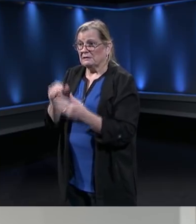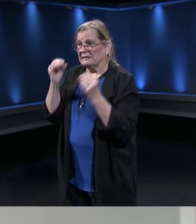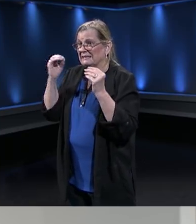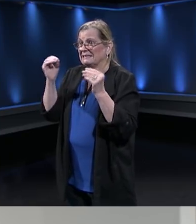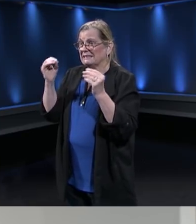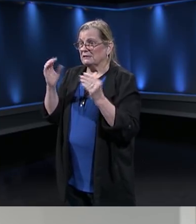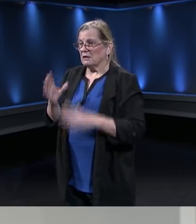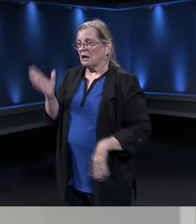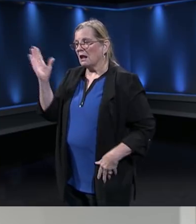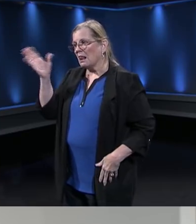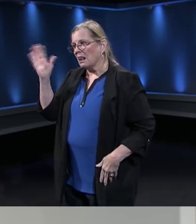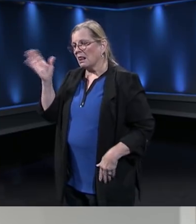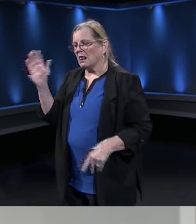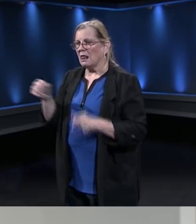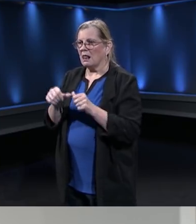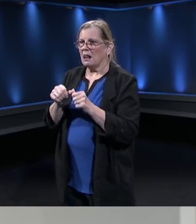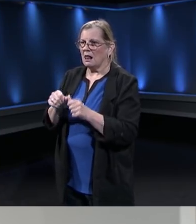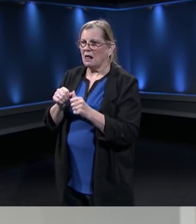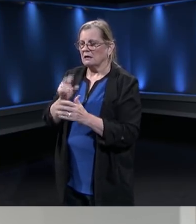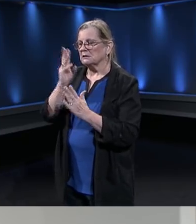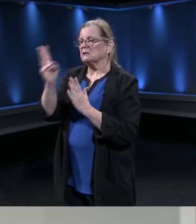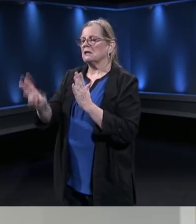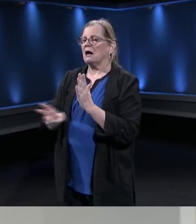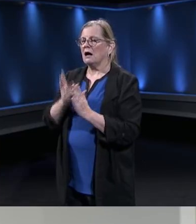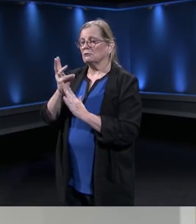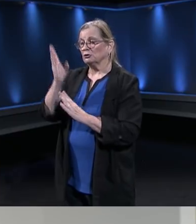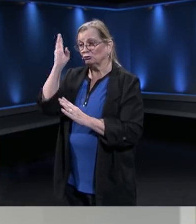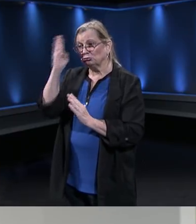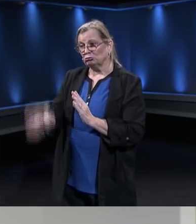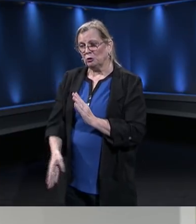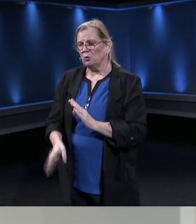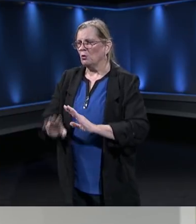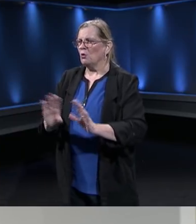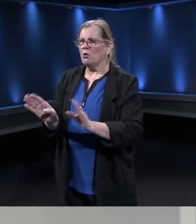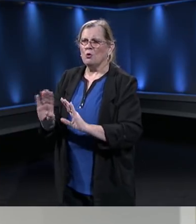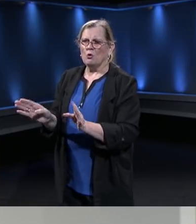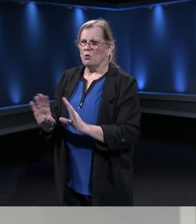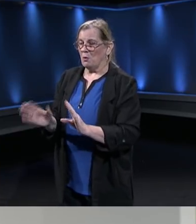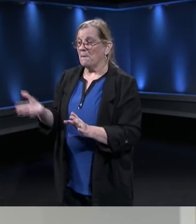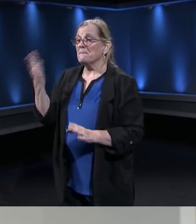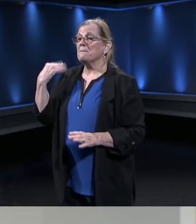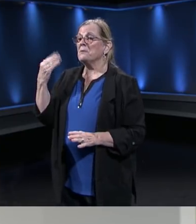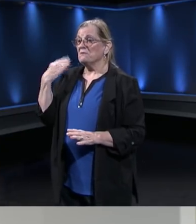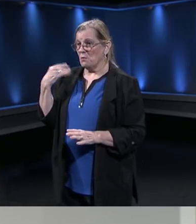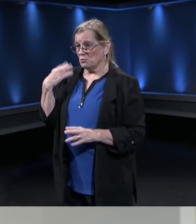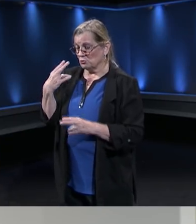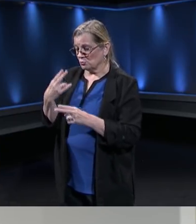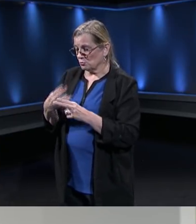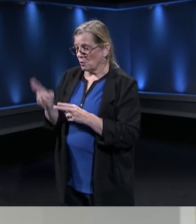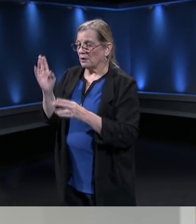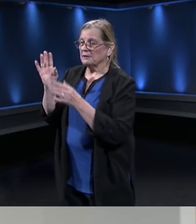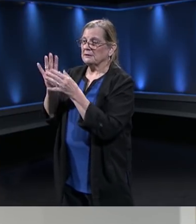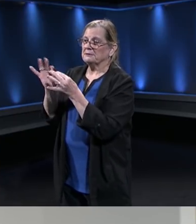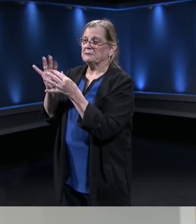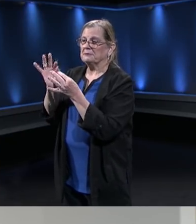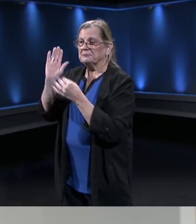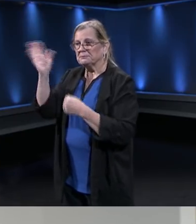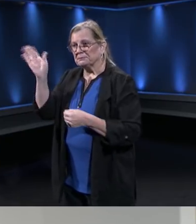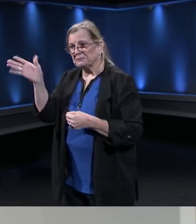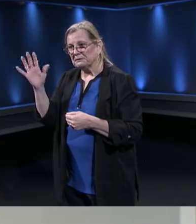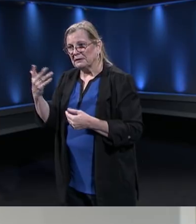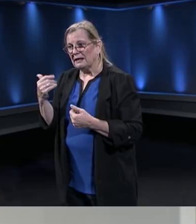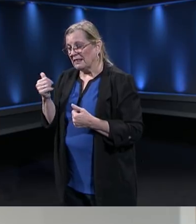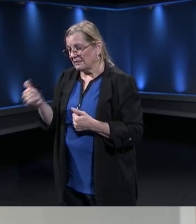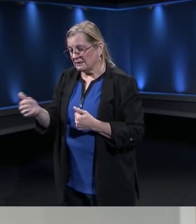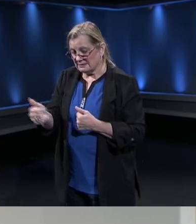6.5 hours. Your child was doing before directed independent work, self-directed independent